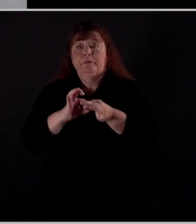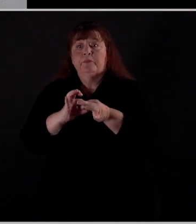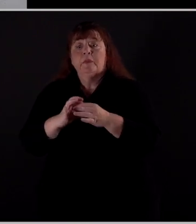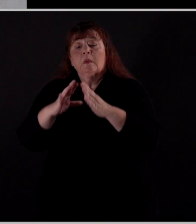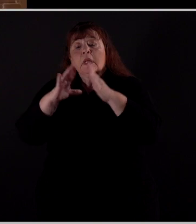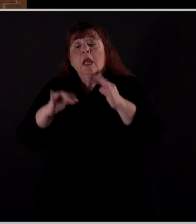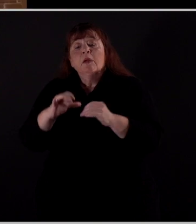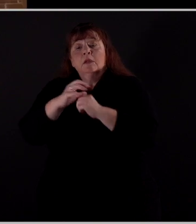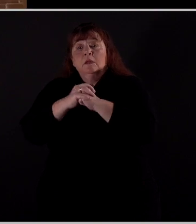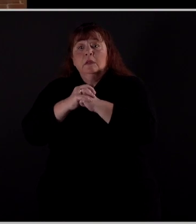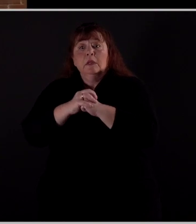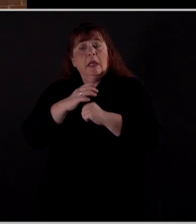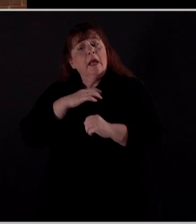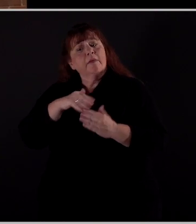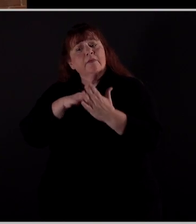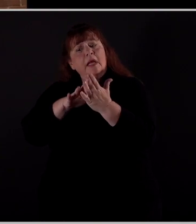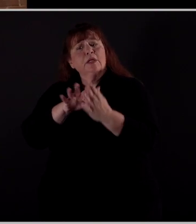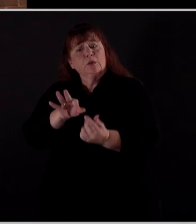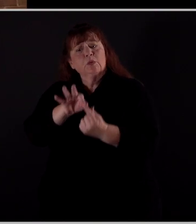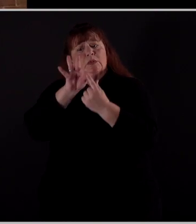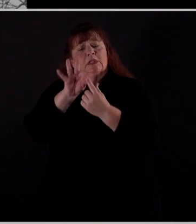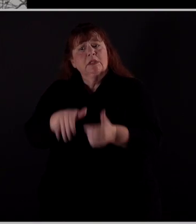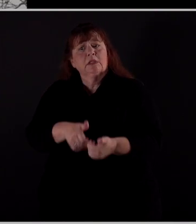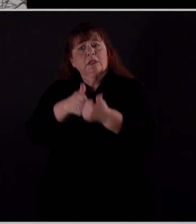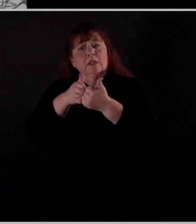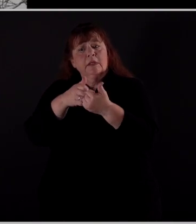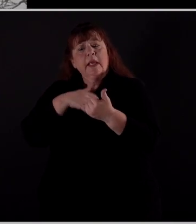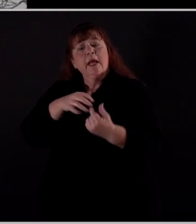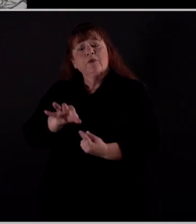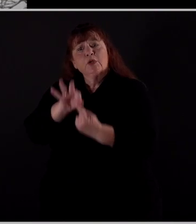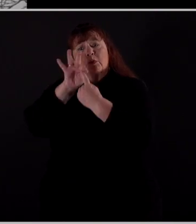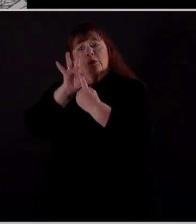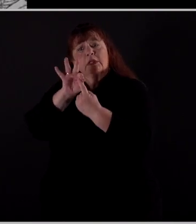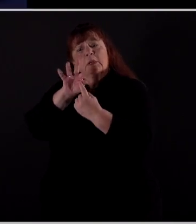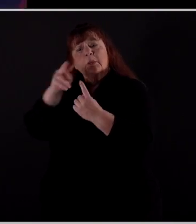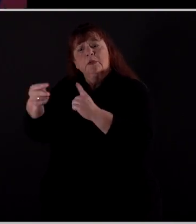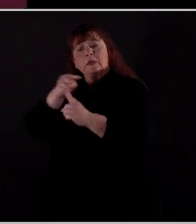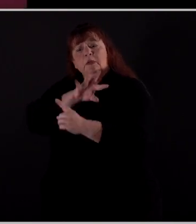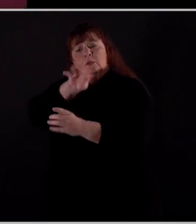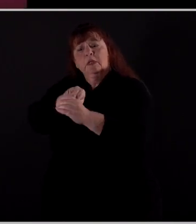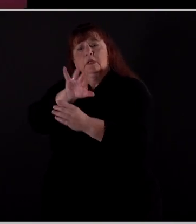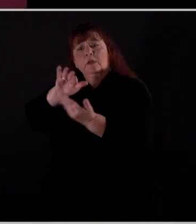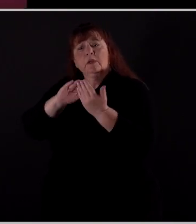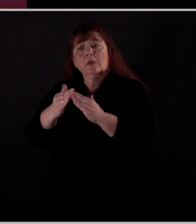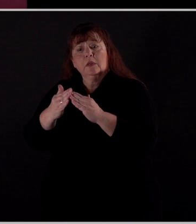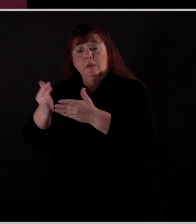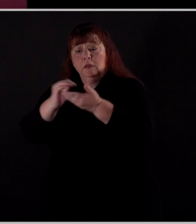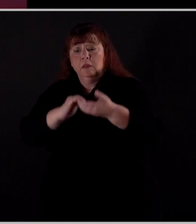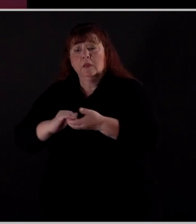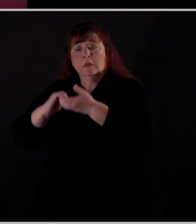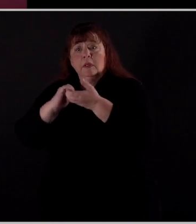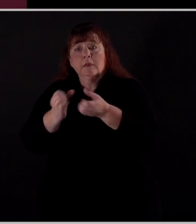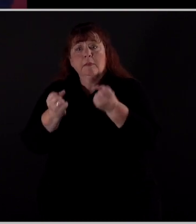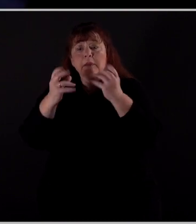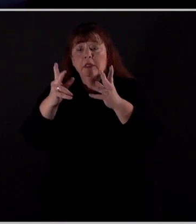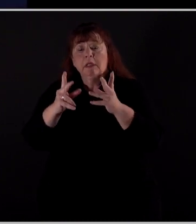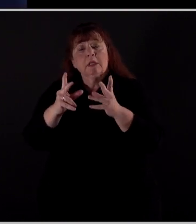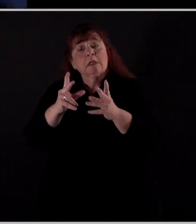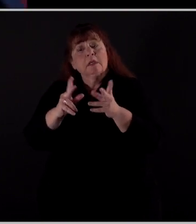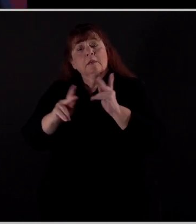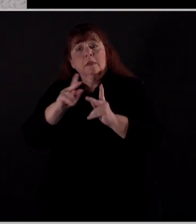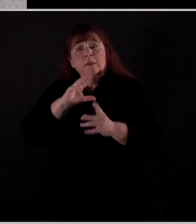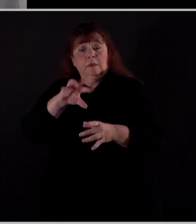face a number of unique challenges, they also possess a unique perspective into their communities. In collaboration, many believe that engagement with